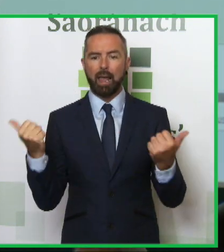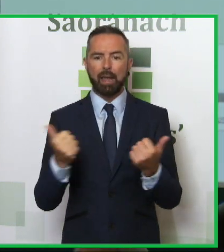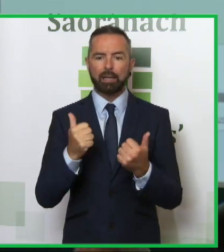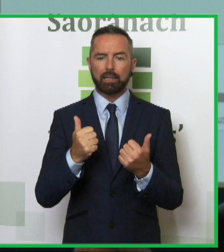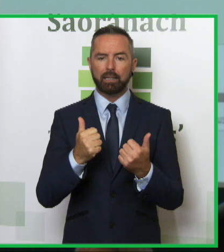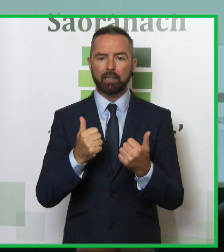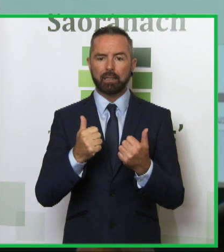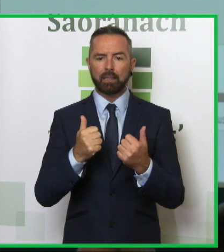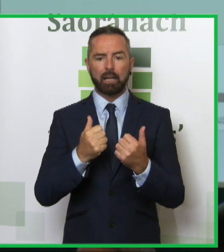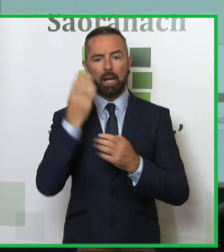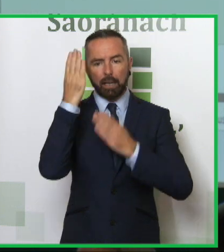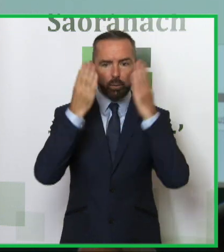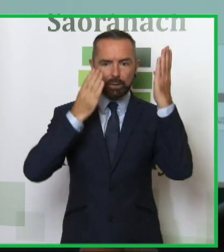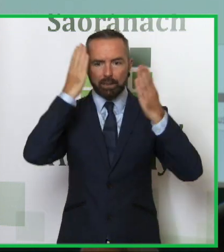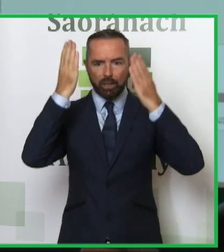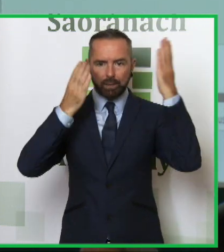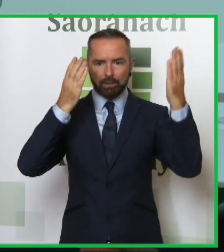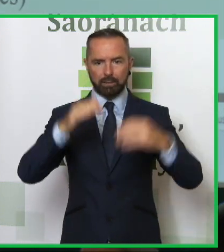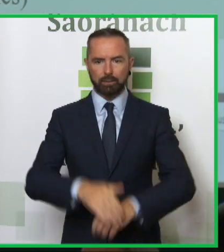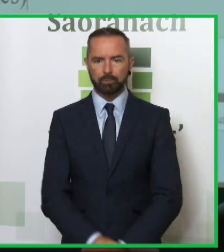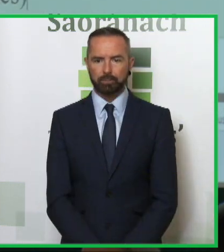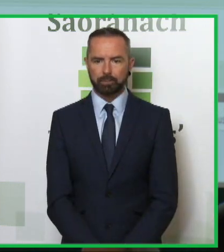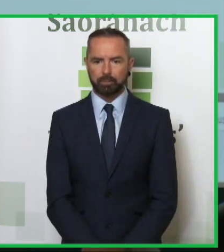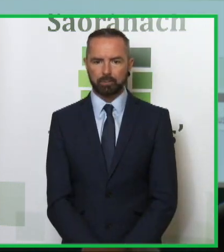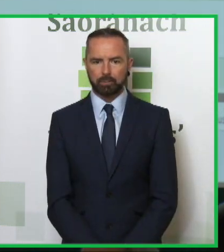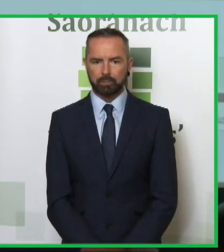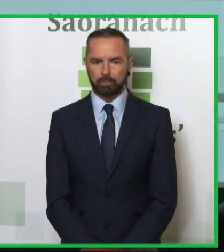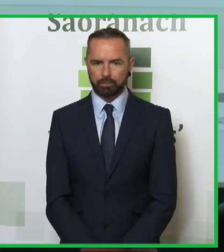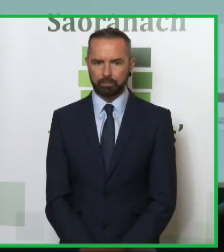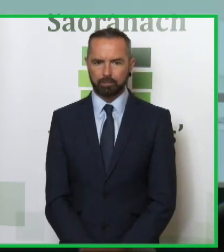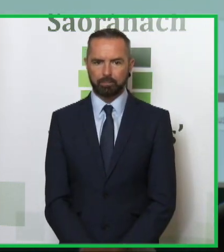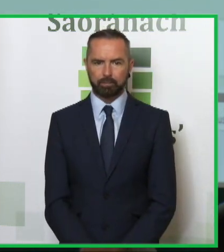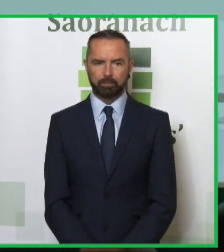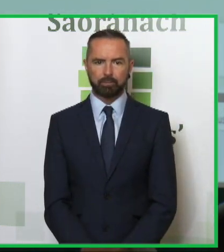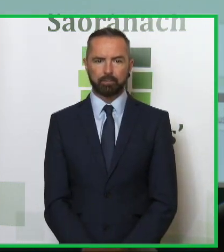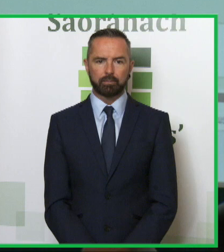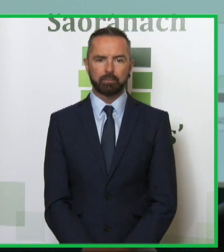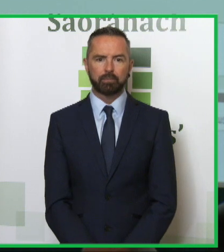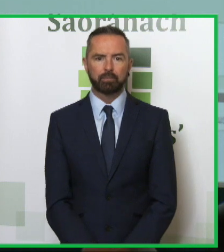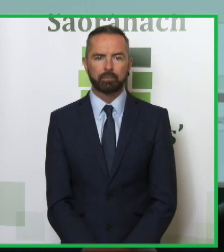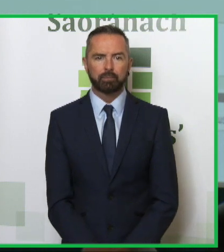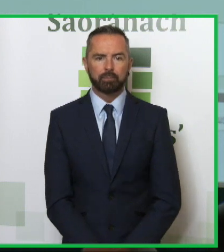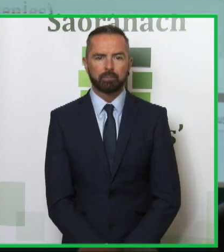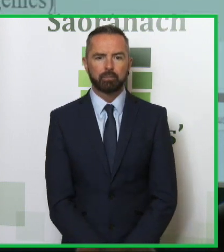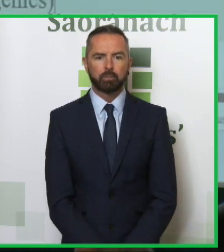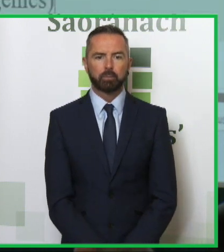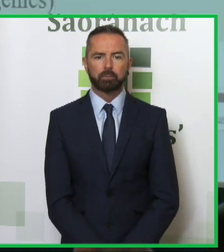That's so far what we've determined a ballot goes forward from. For you to determine what model approach.